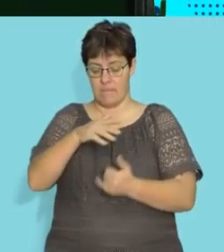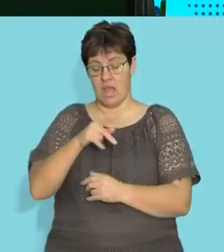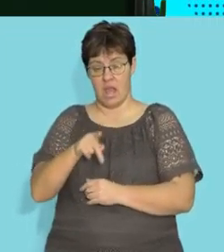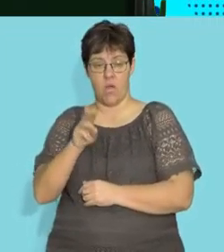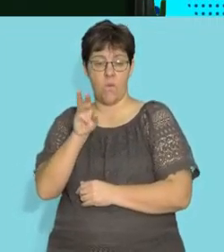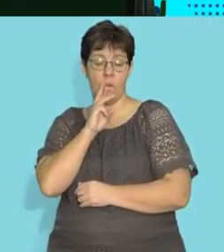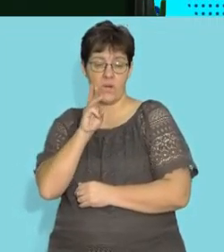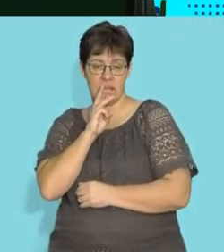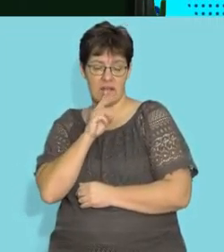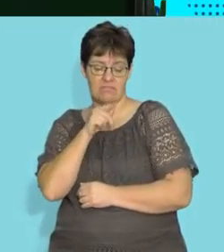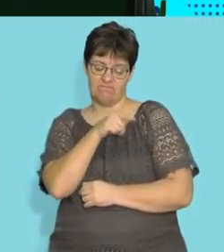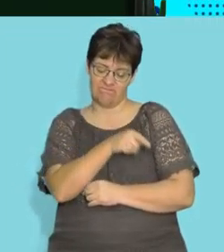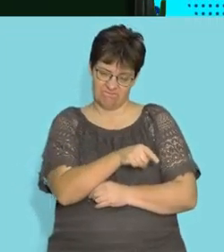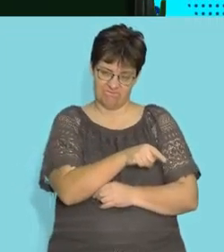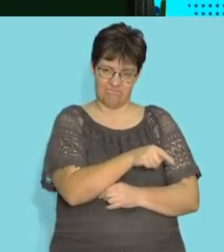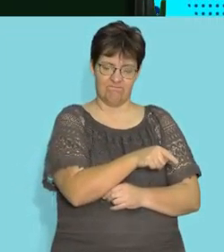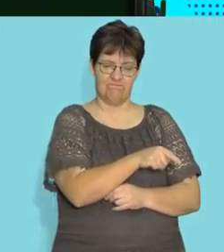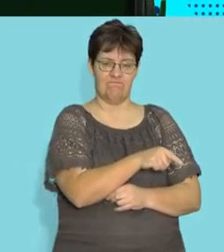ion.